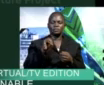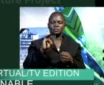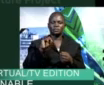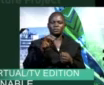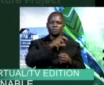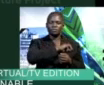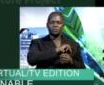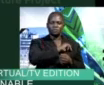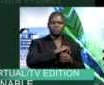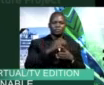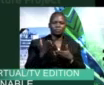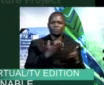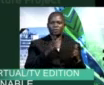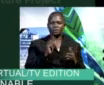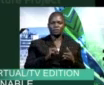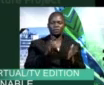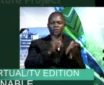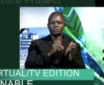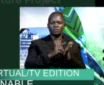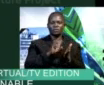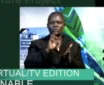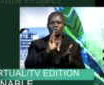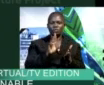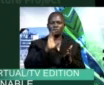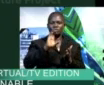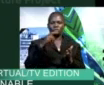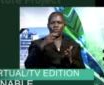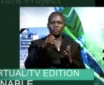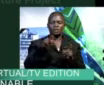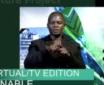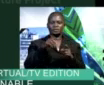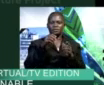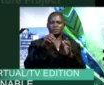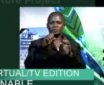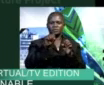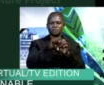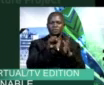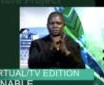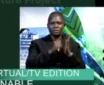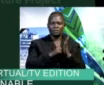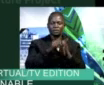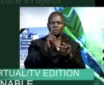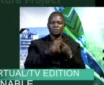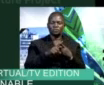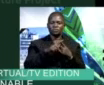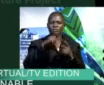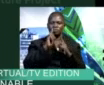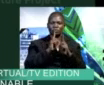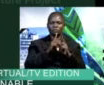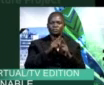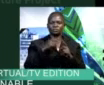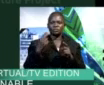by the Honorable Minister. Maybe we can bring in Dr. Iroche at this stage and just talk us